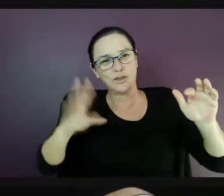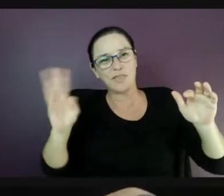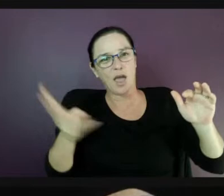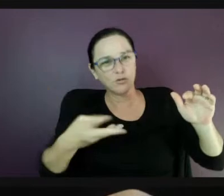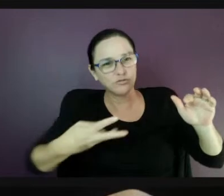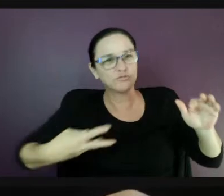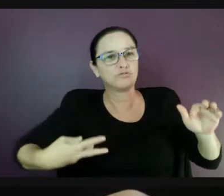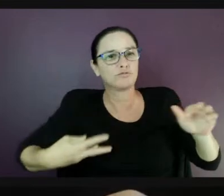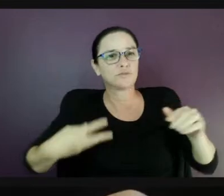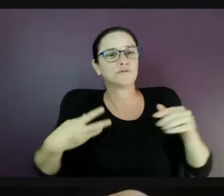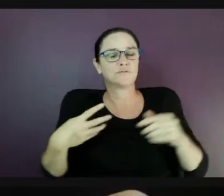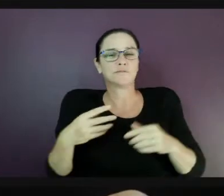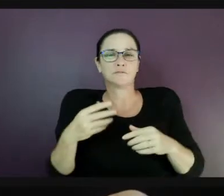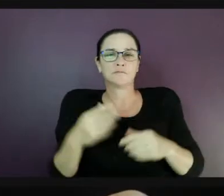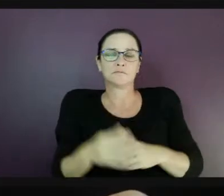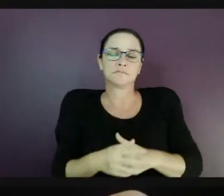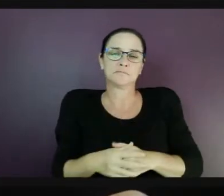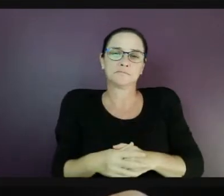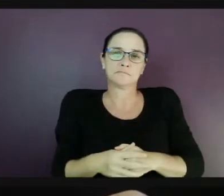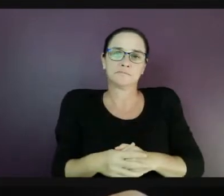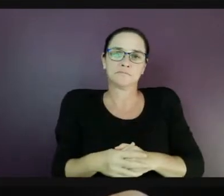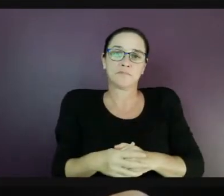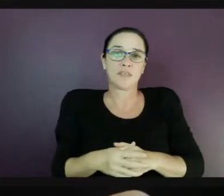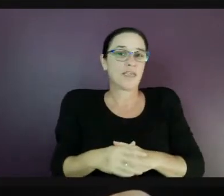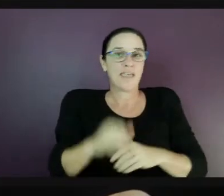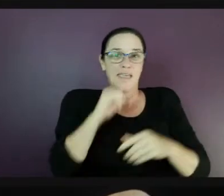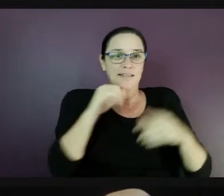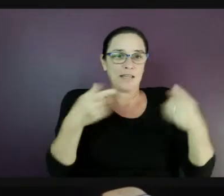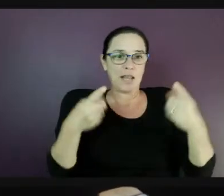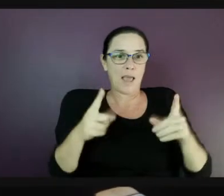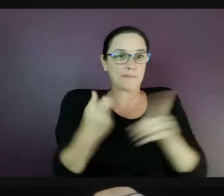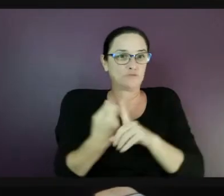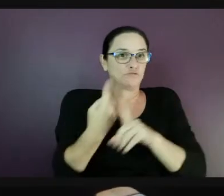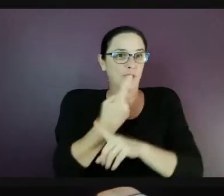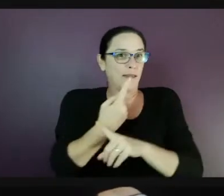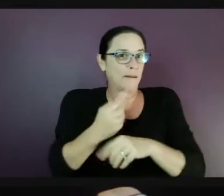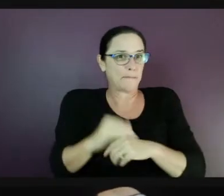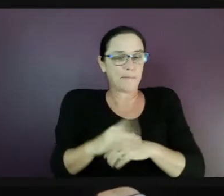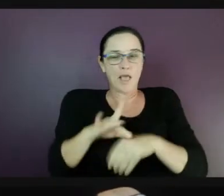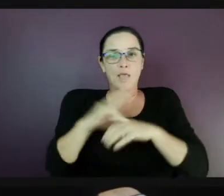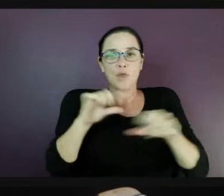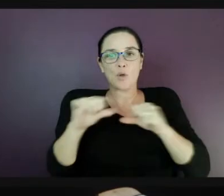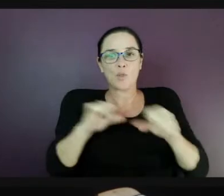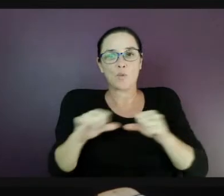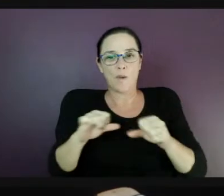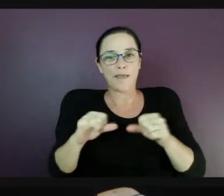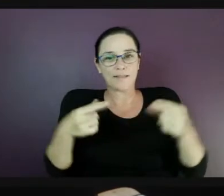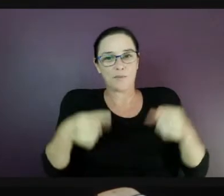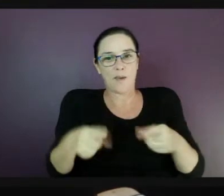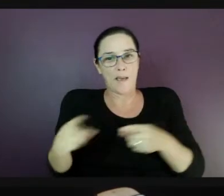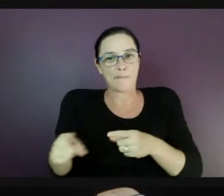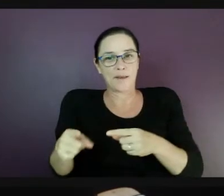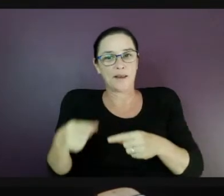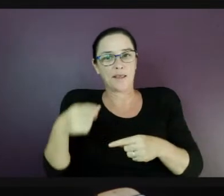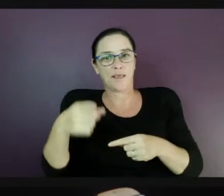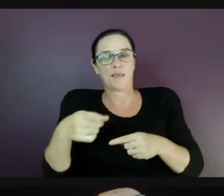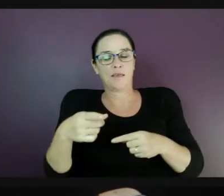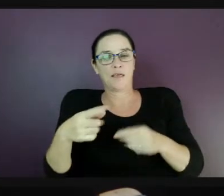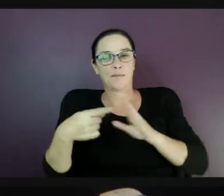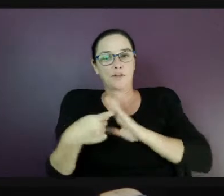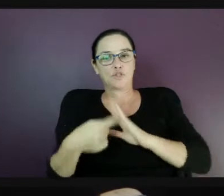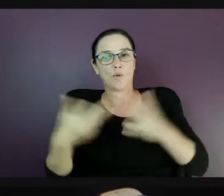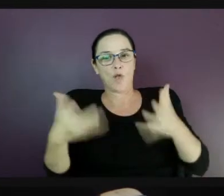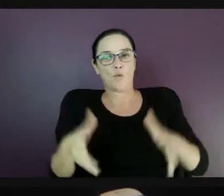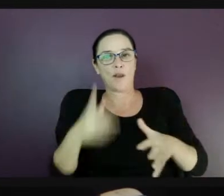summit down in that direction. This didn't happen out of the blue, right? The earthquakes in this area had been showing already